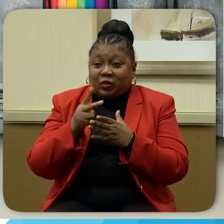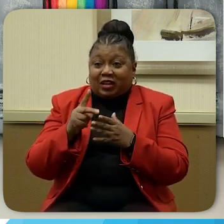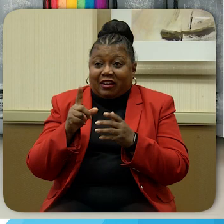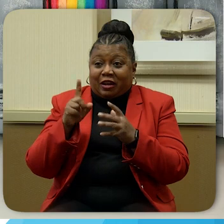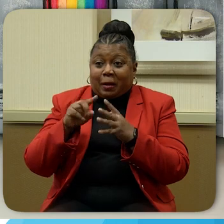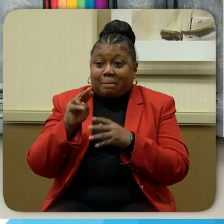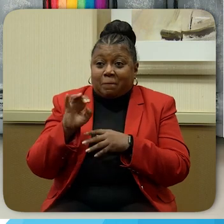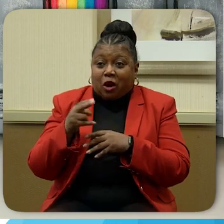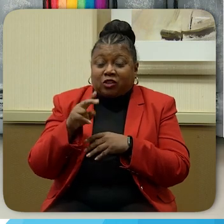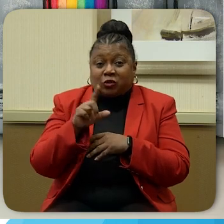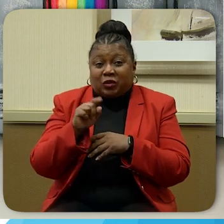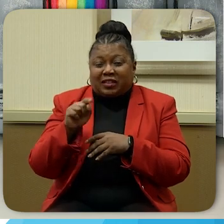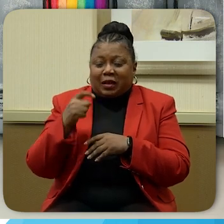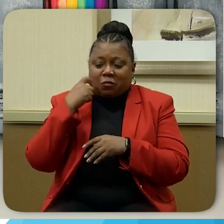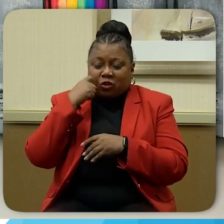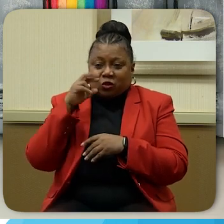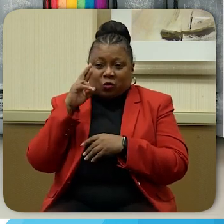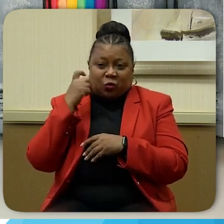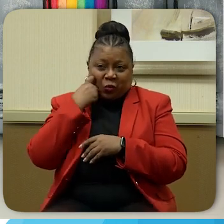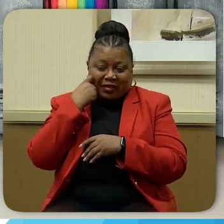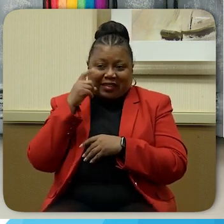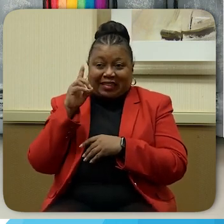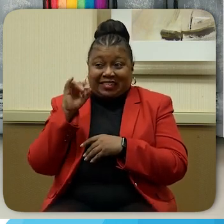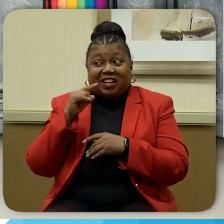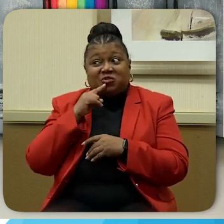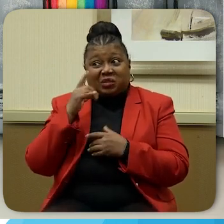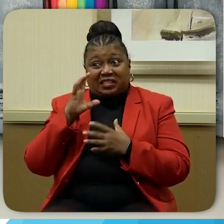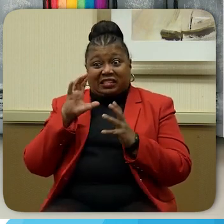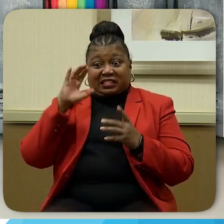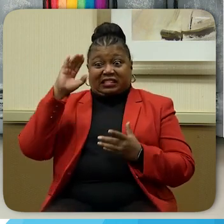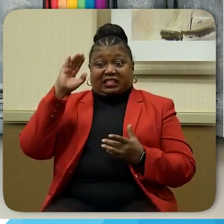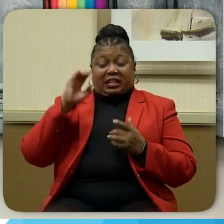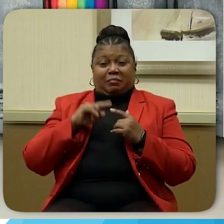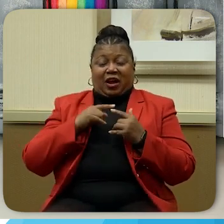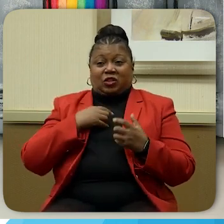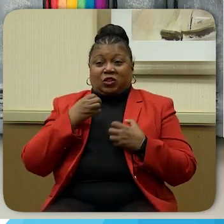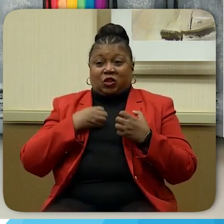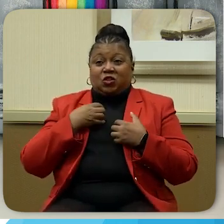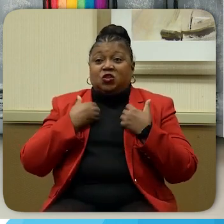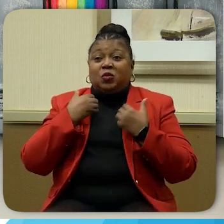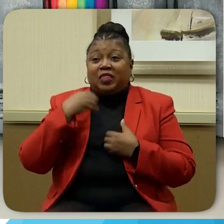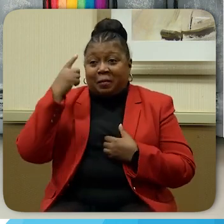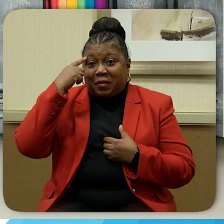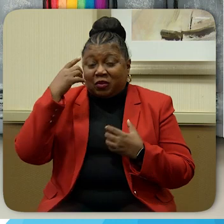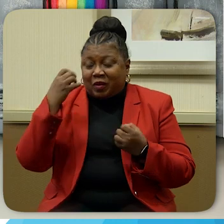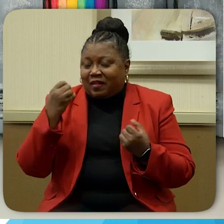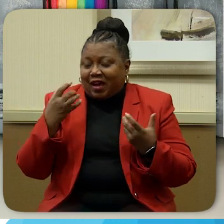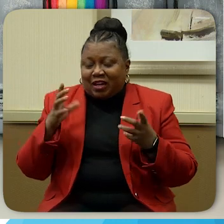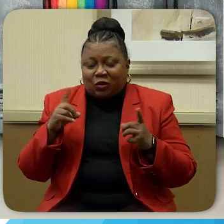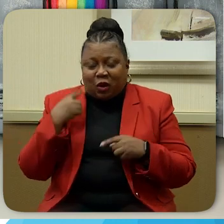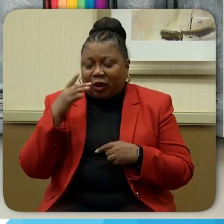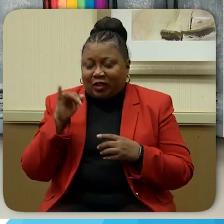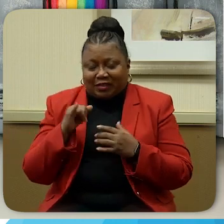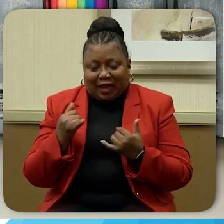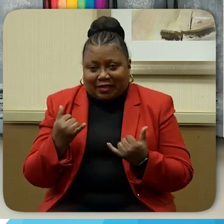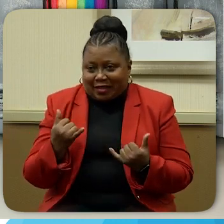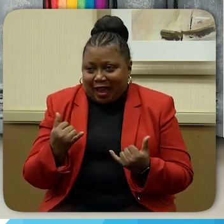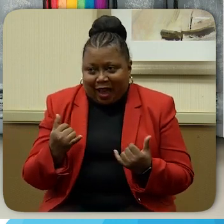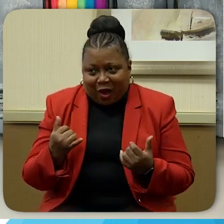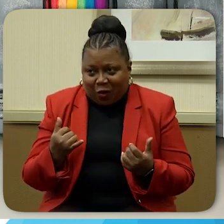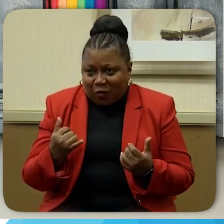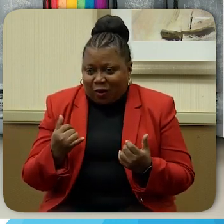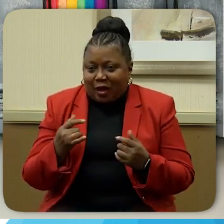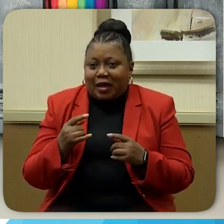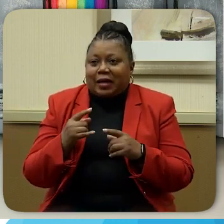2020. But so that's the most recent data, and it's pretty disturbing around youth mental health, and I don't even want to know what it looks like now.